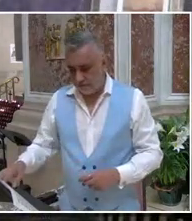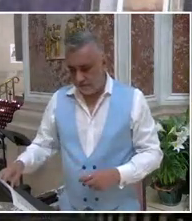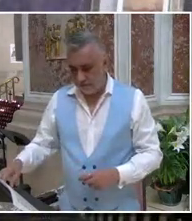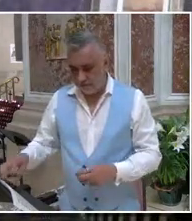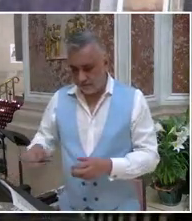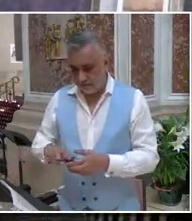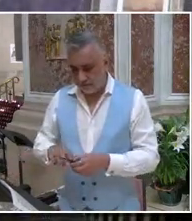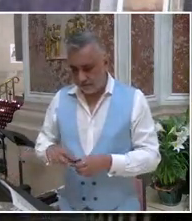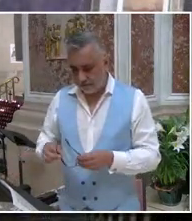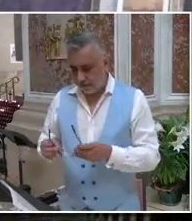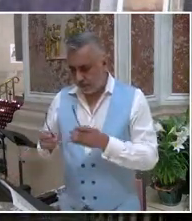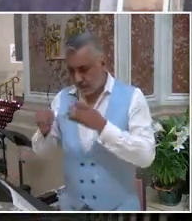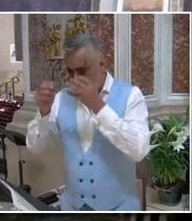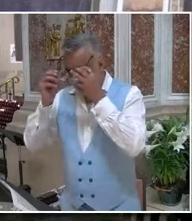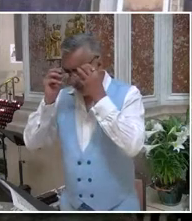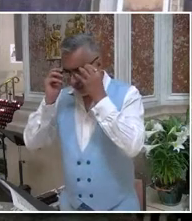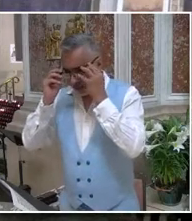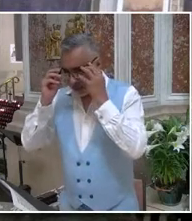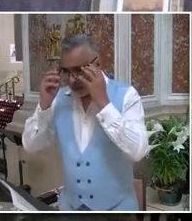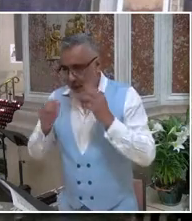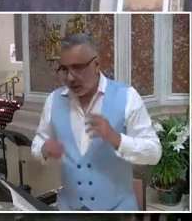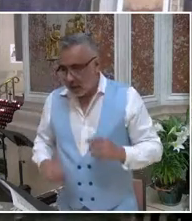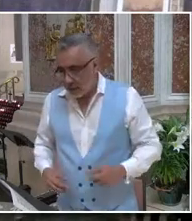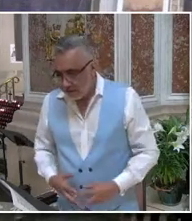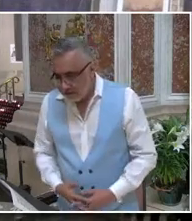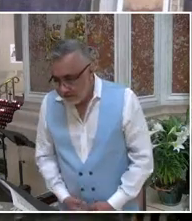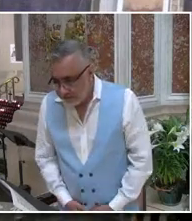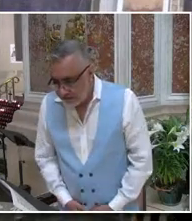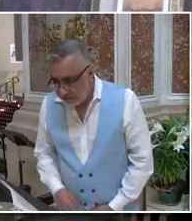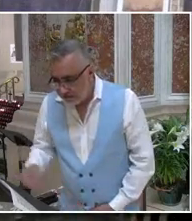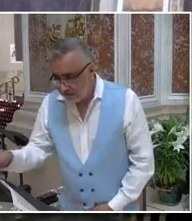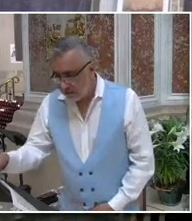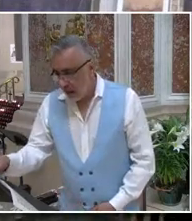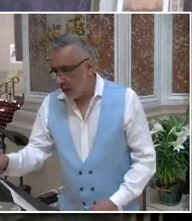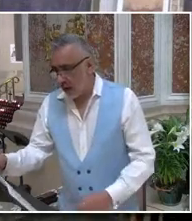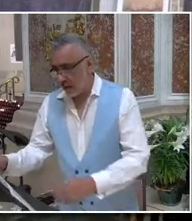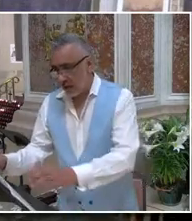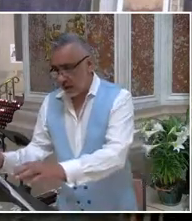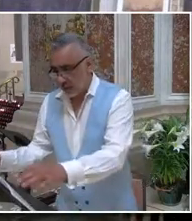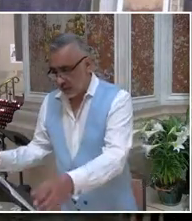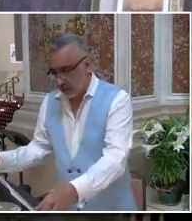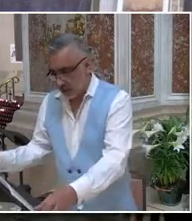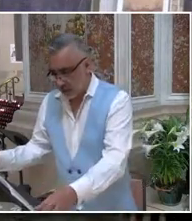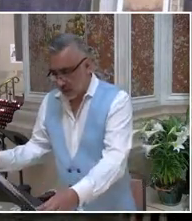You are sent to heal the contrite of heart.